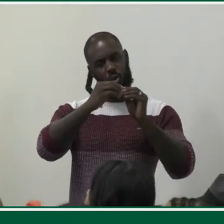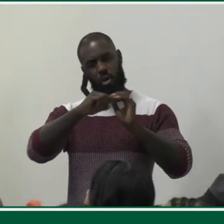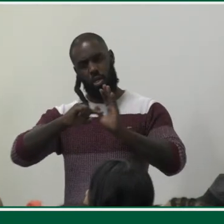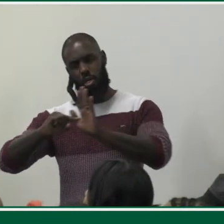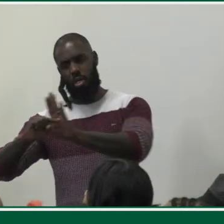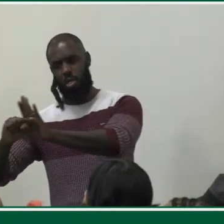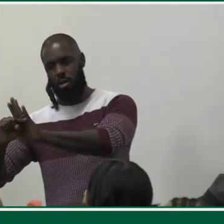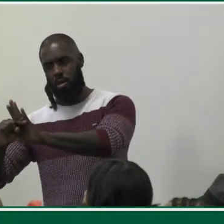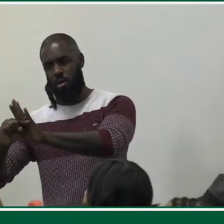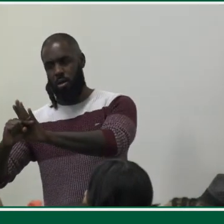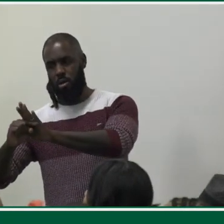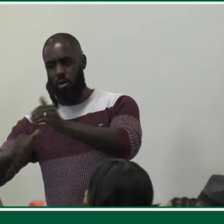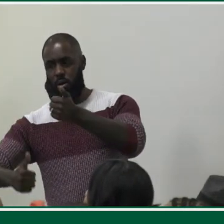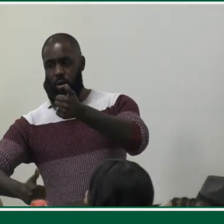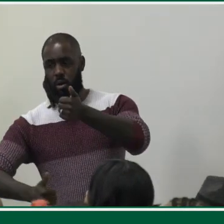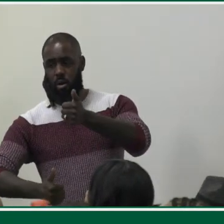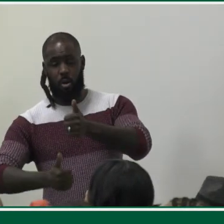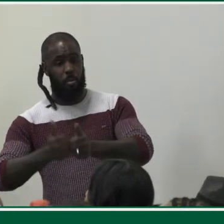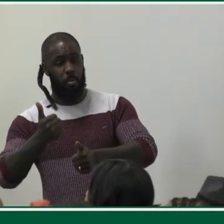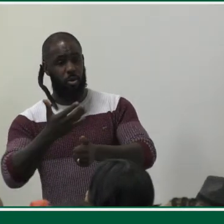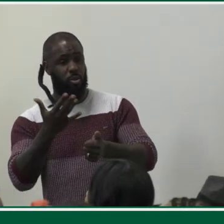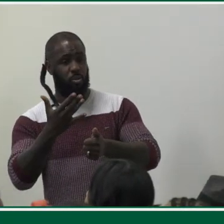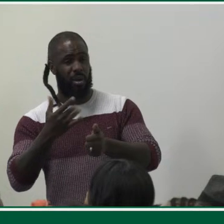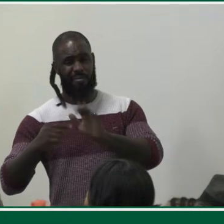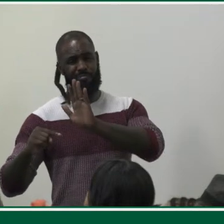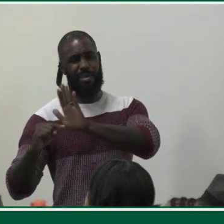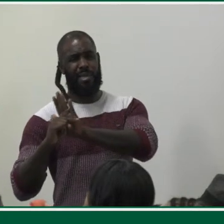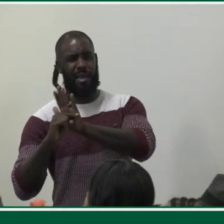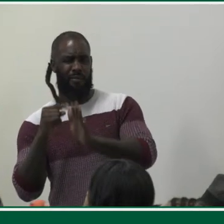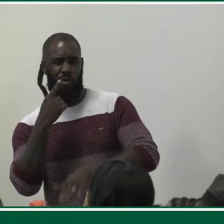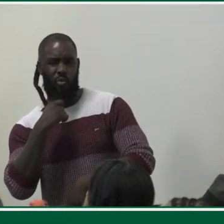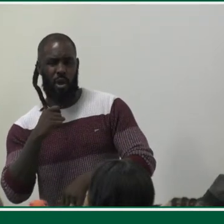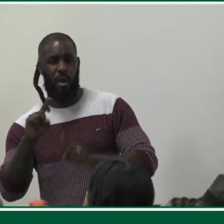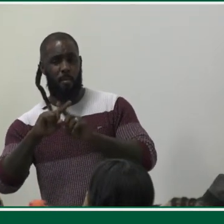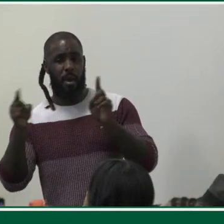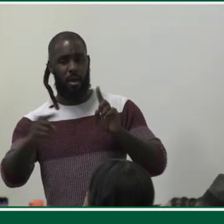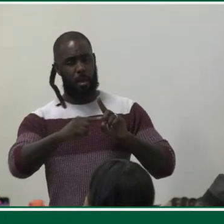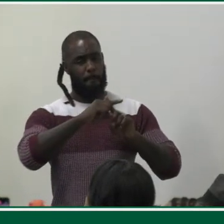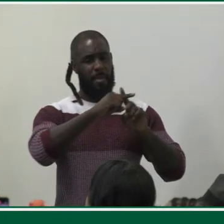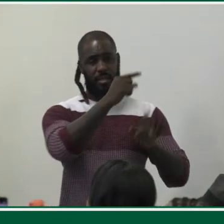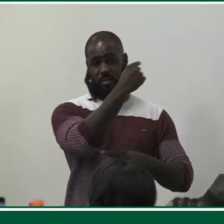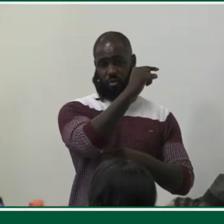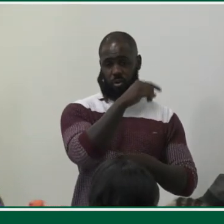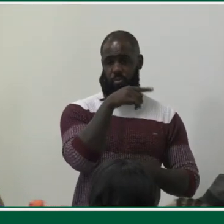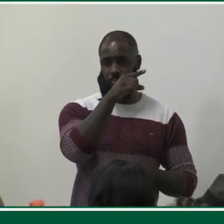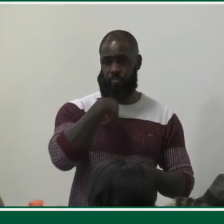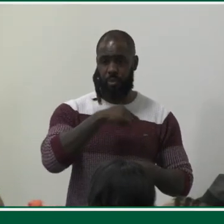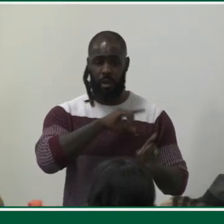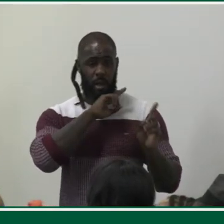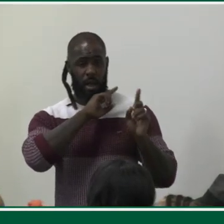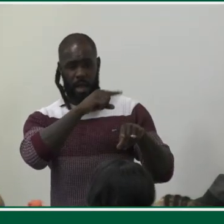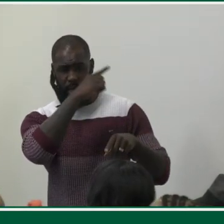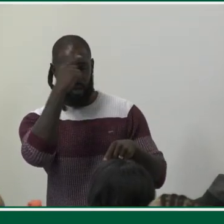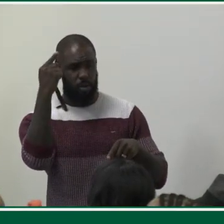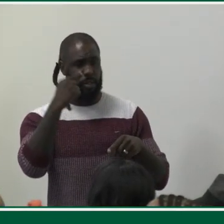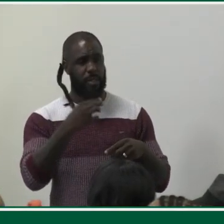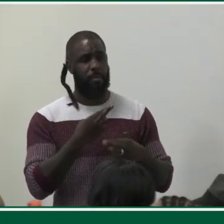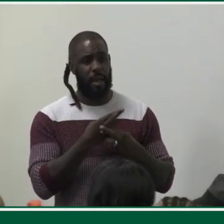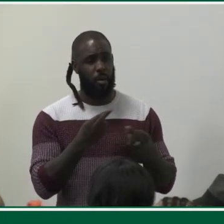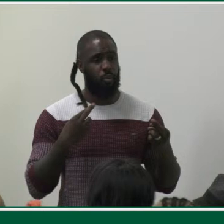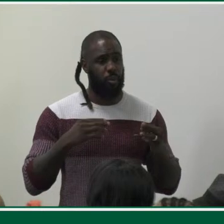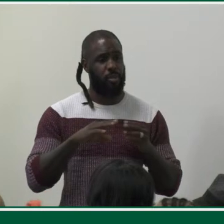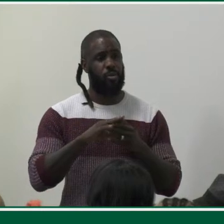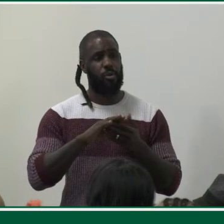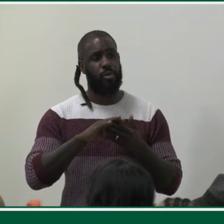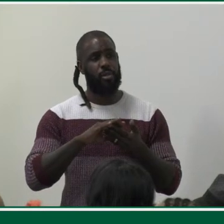see most of the responses are more on that side. On the positive side, students said, I go to the Black Resource Center.